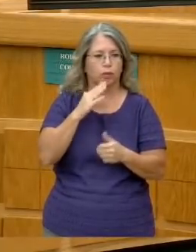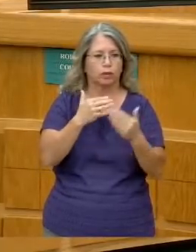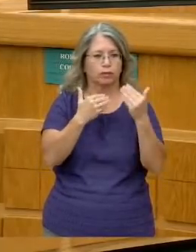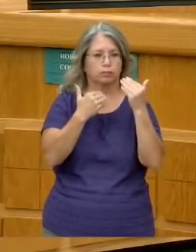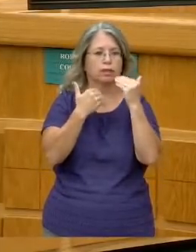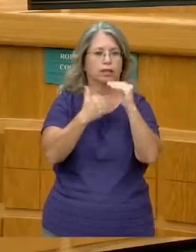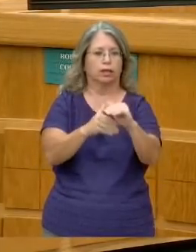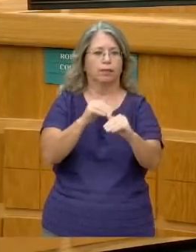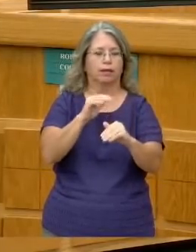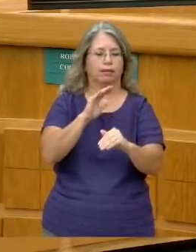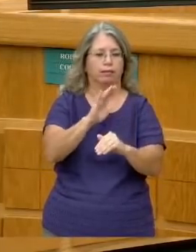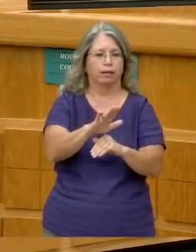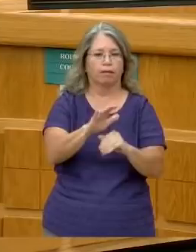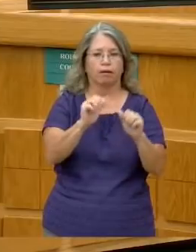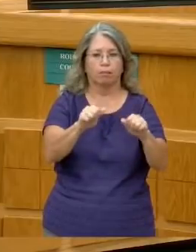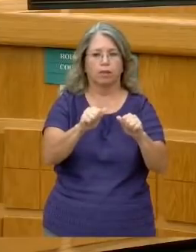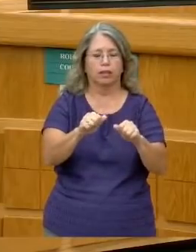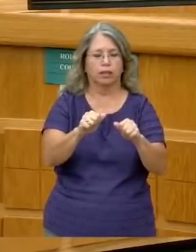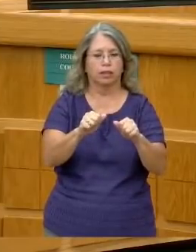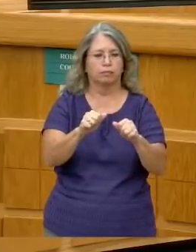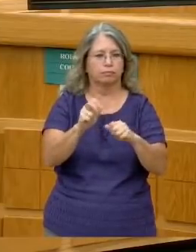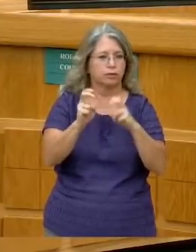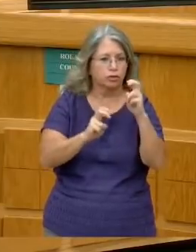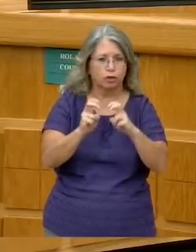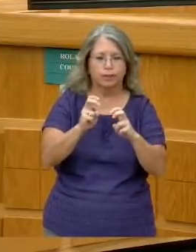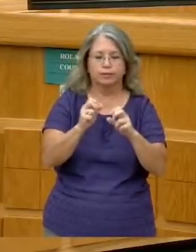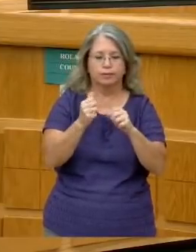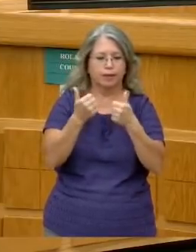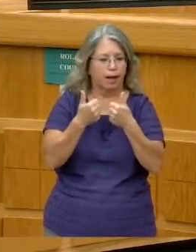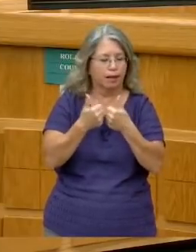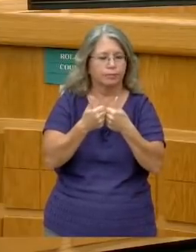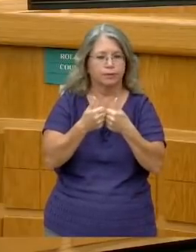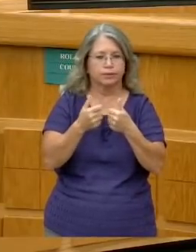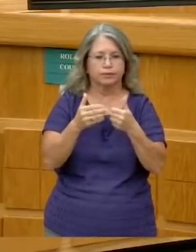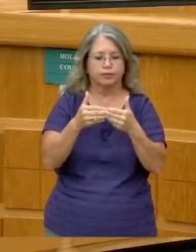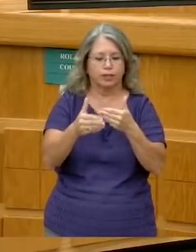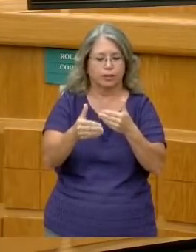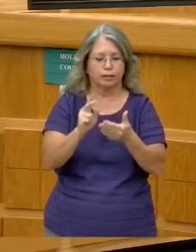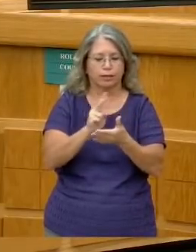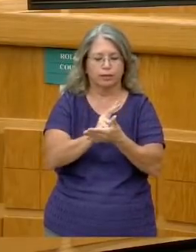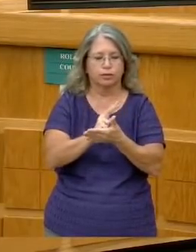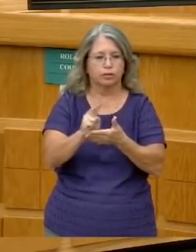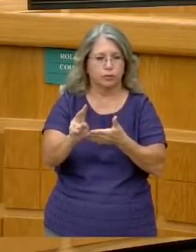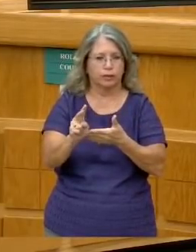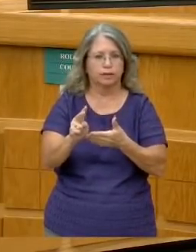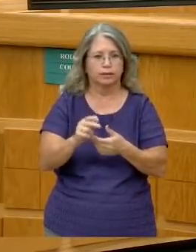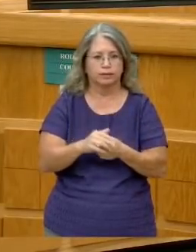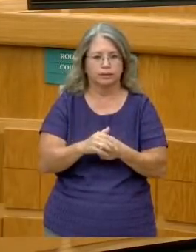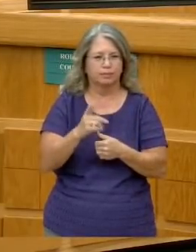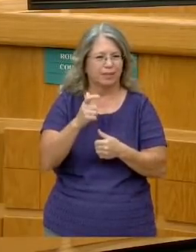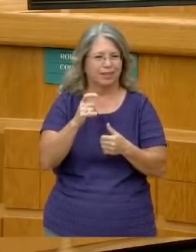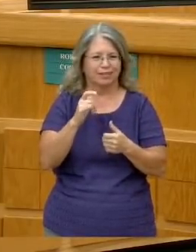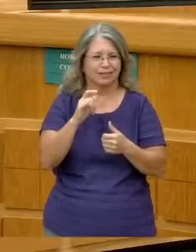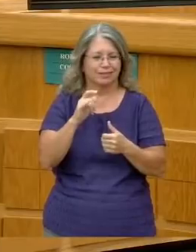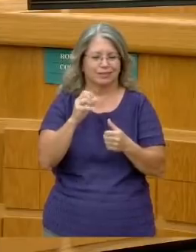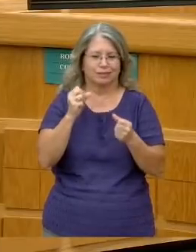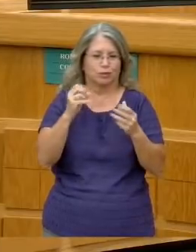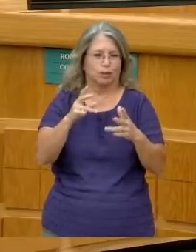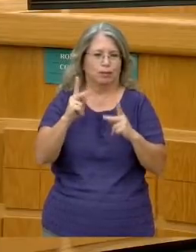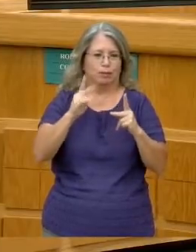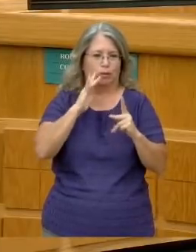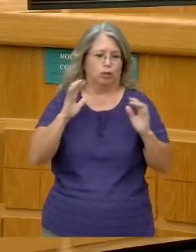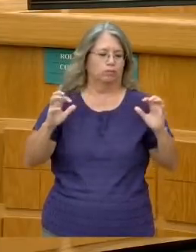there won't be any tournament games going on, as it does cause a big congregation of kids and adults.